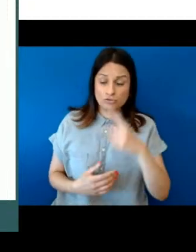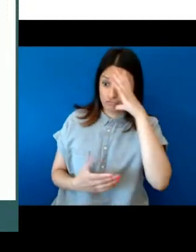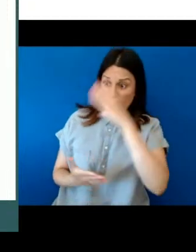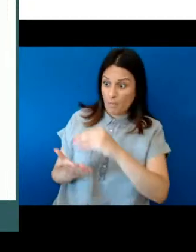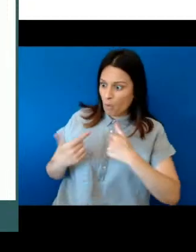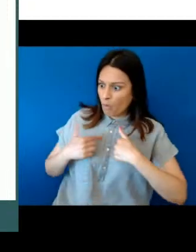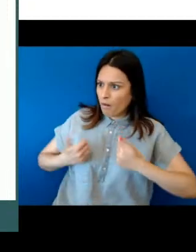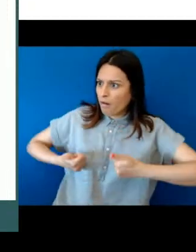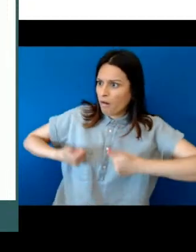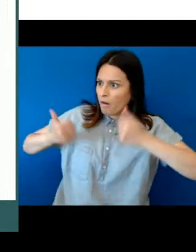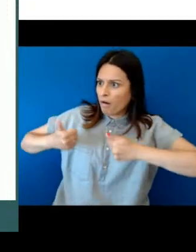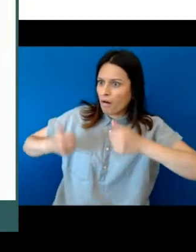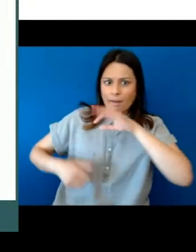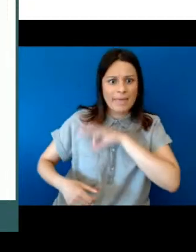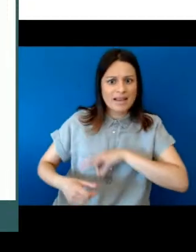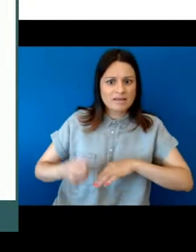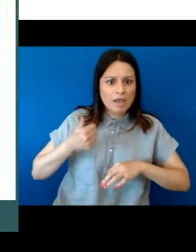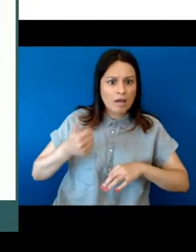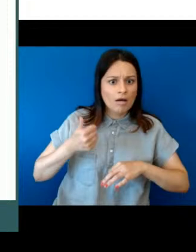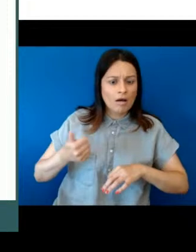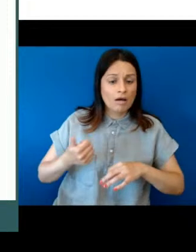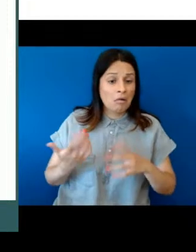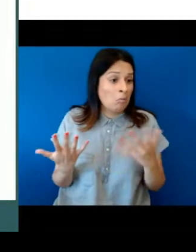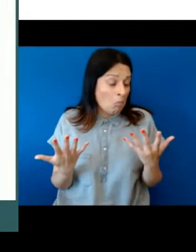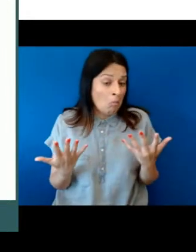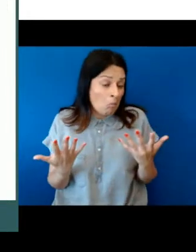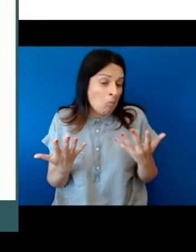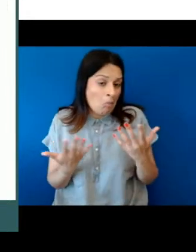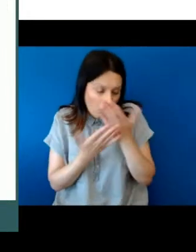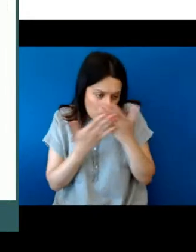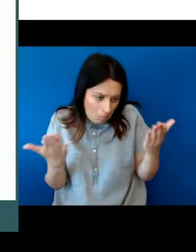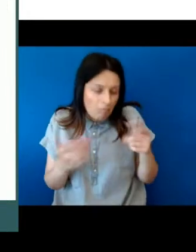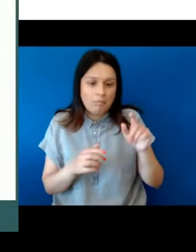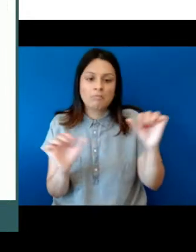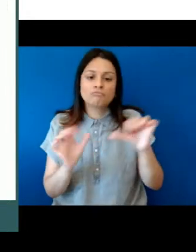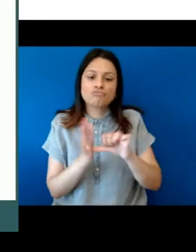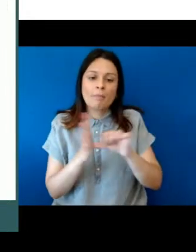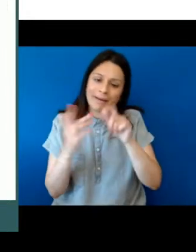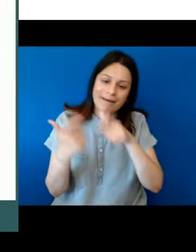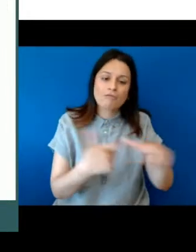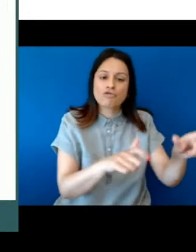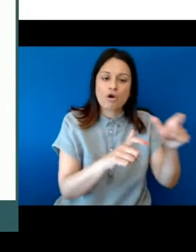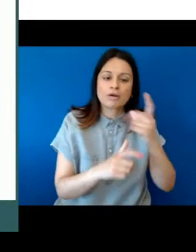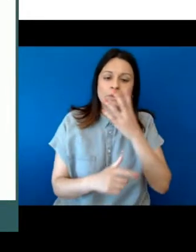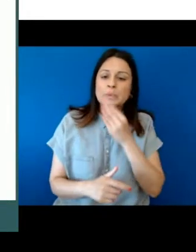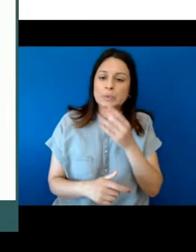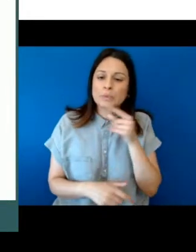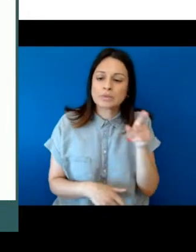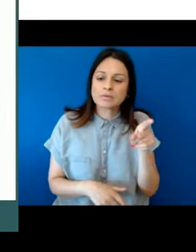be beneficial, then there is absolutely no problem continuing with that.